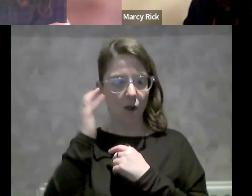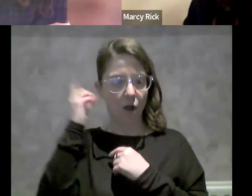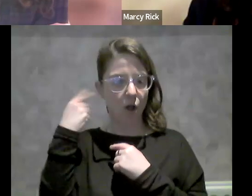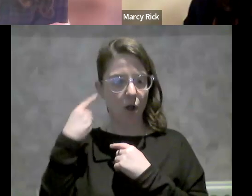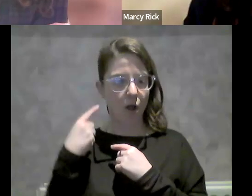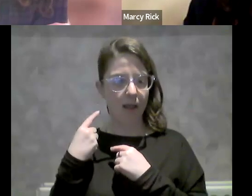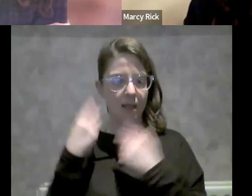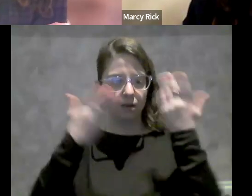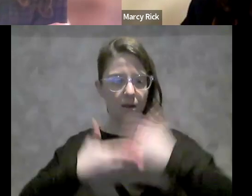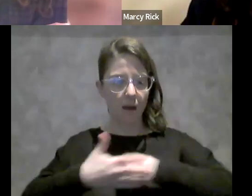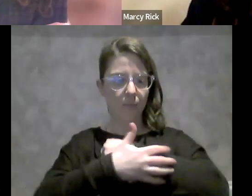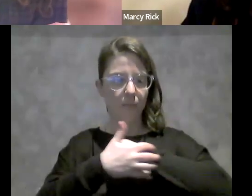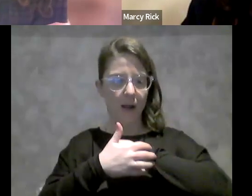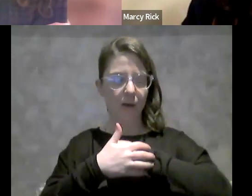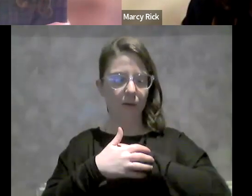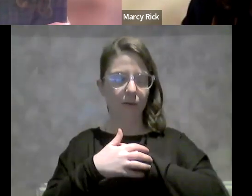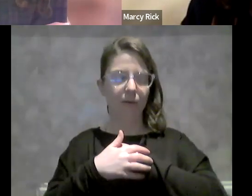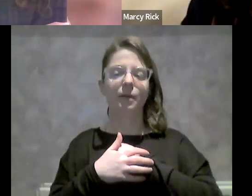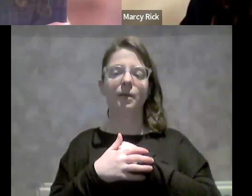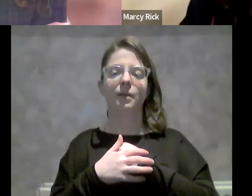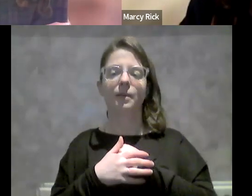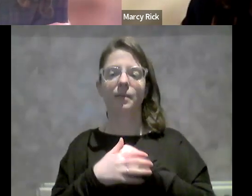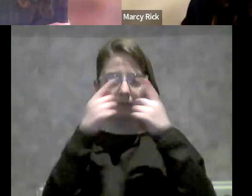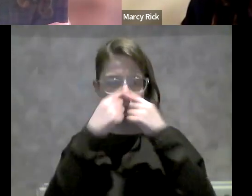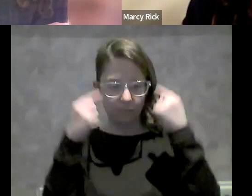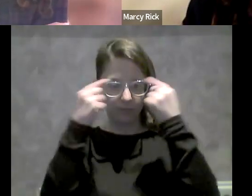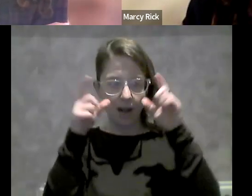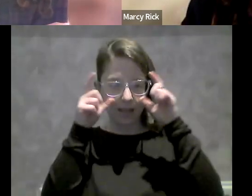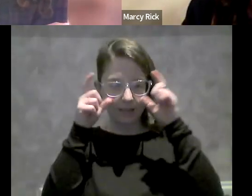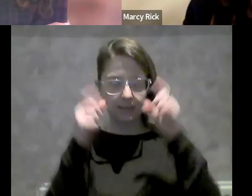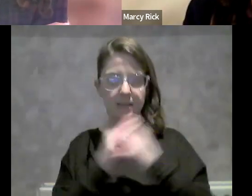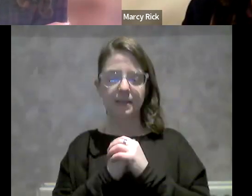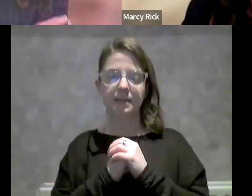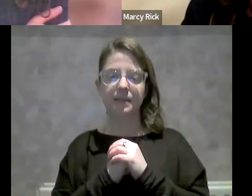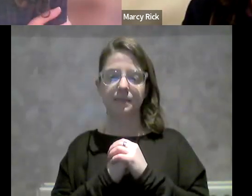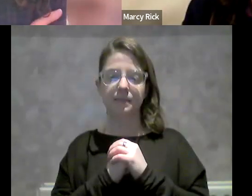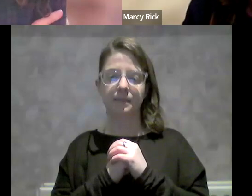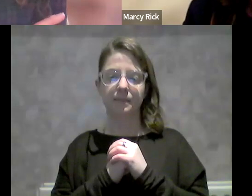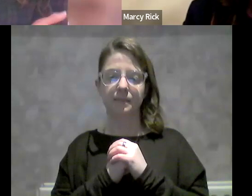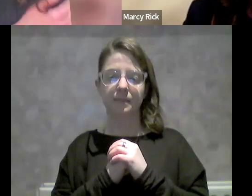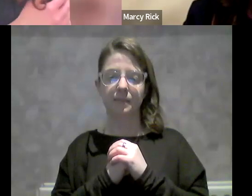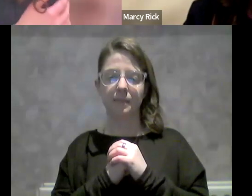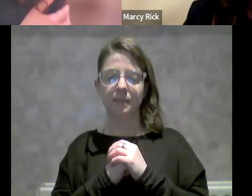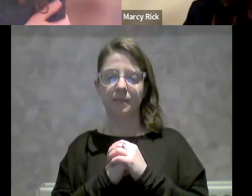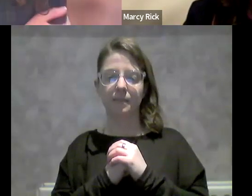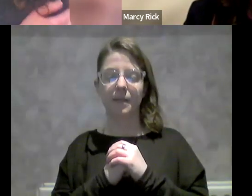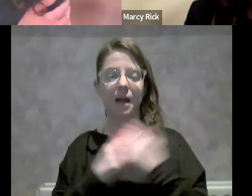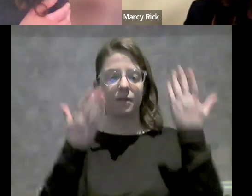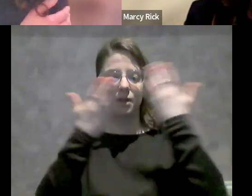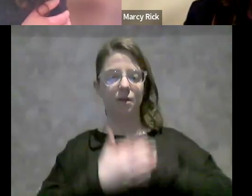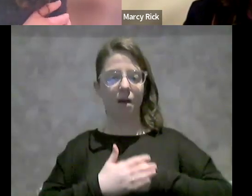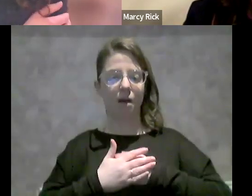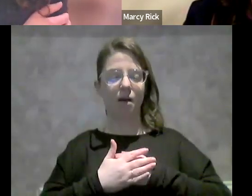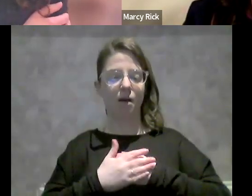hair with roundish glasses. I have a dark purple and navy